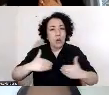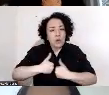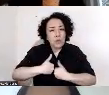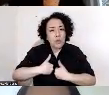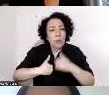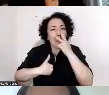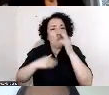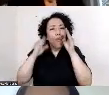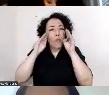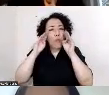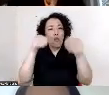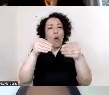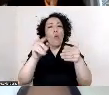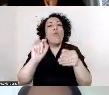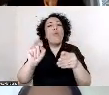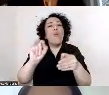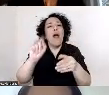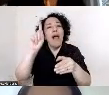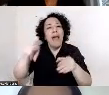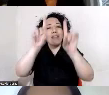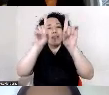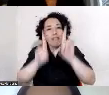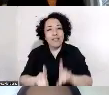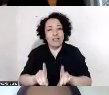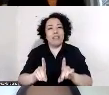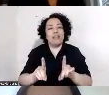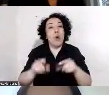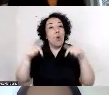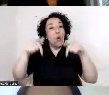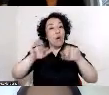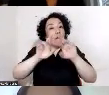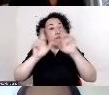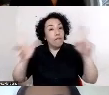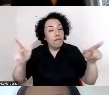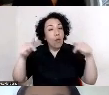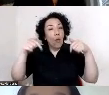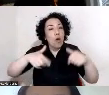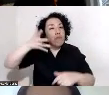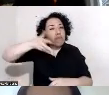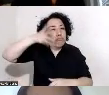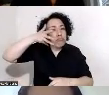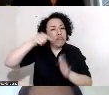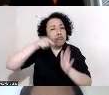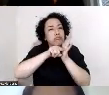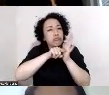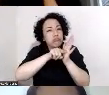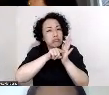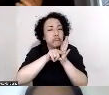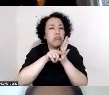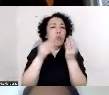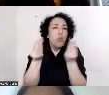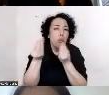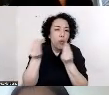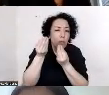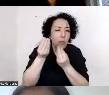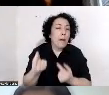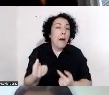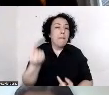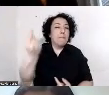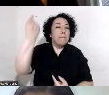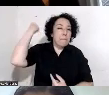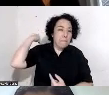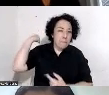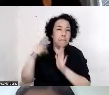mais nas deficiências desses alunos. Então, vamos falar um pouco mais dessas pesquisas anteriores. But in a